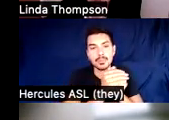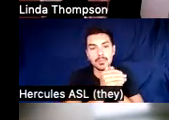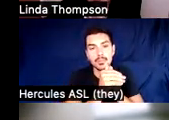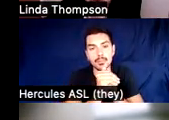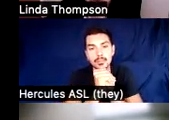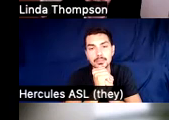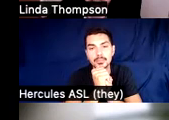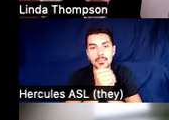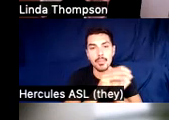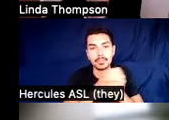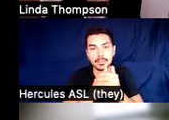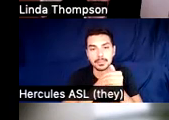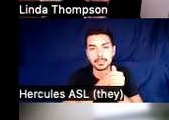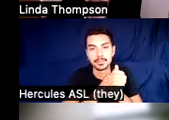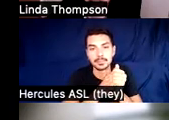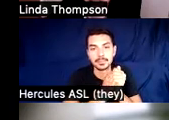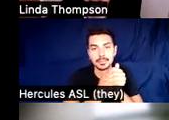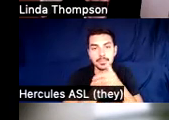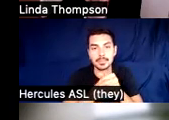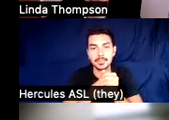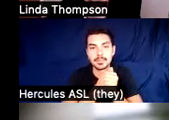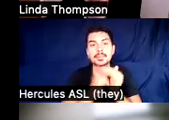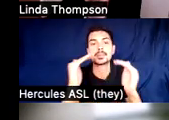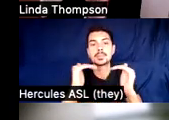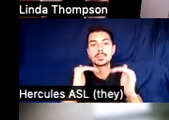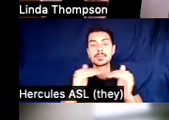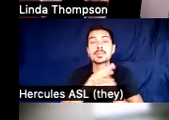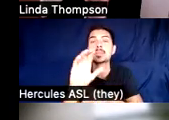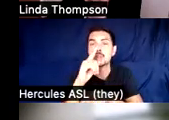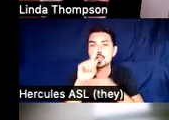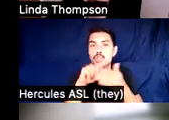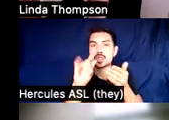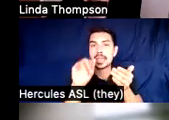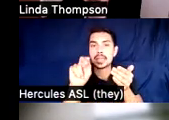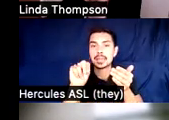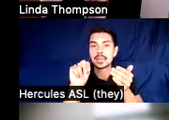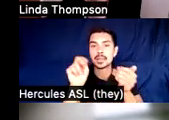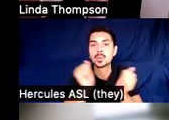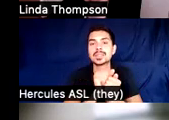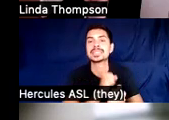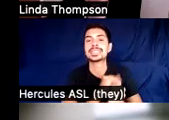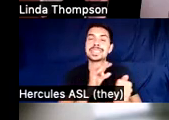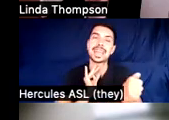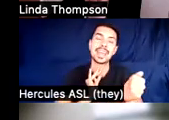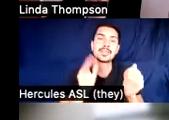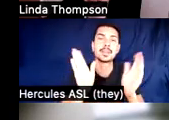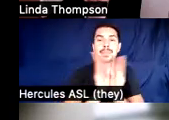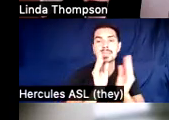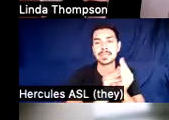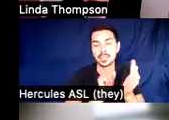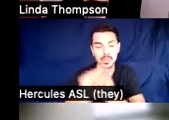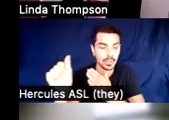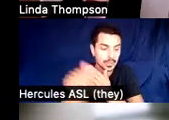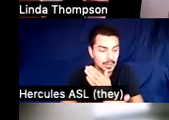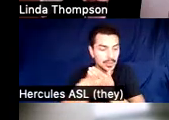It would be great to have check-ins on staff meeting agendas, meaning a place where you can